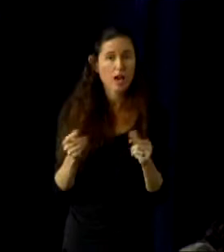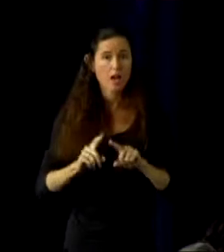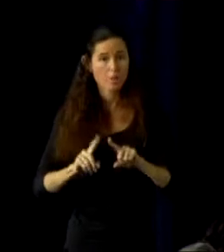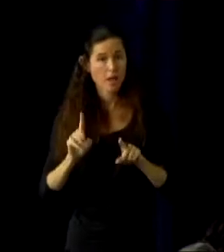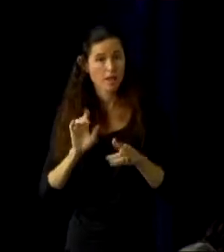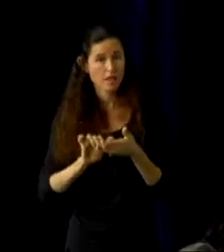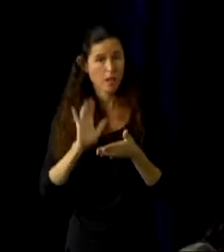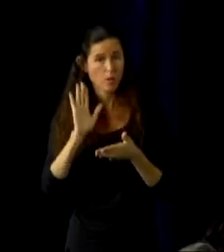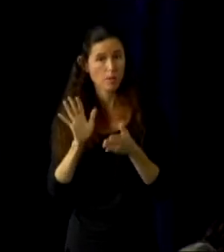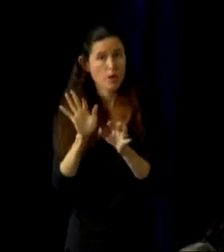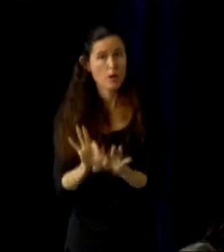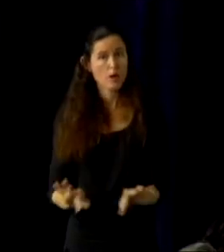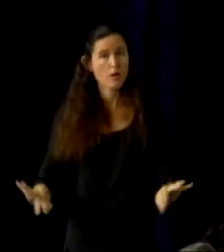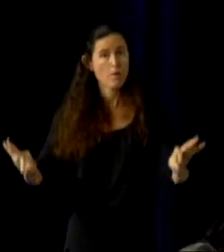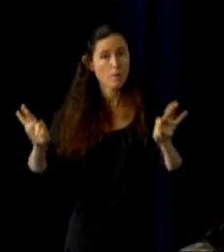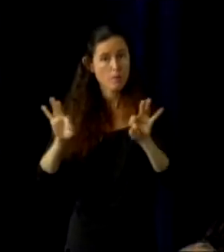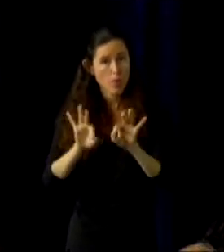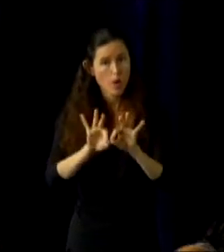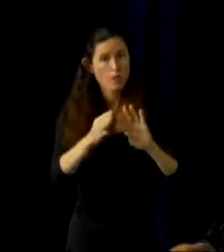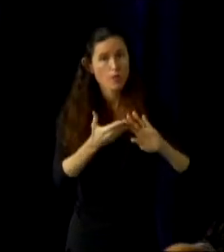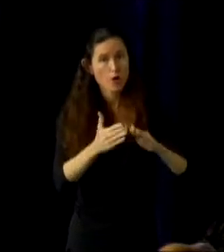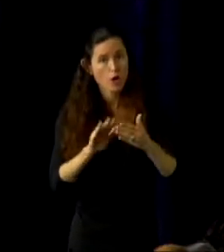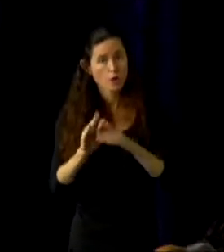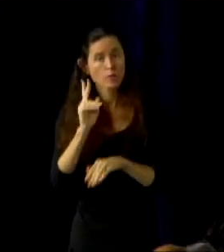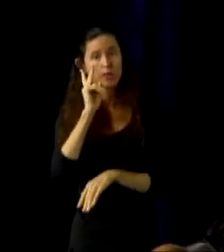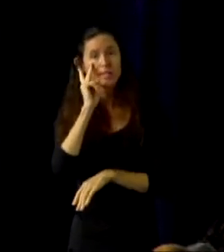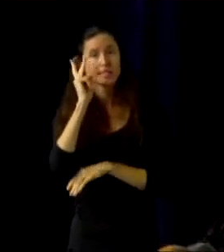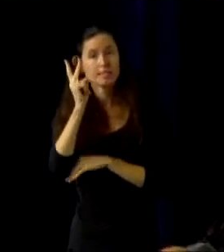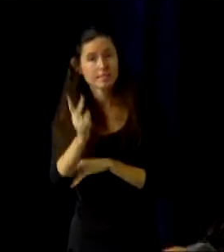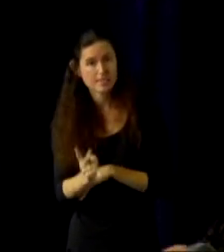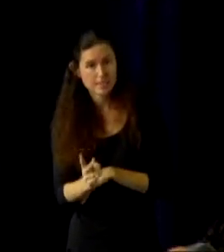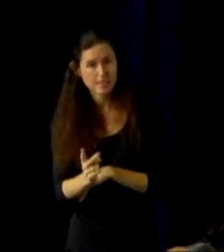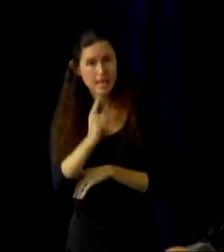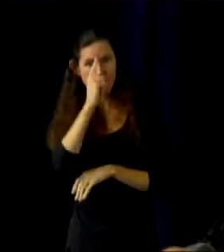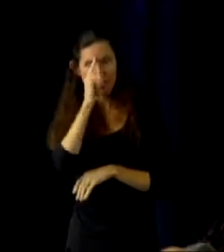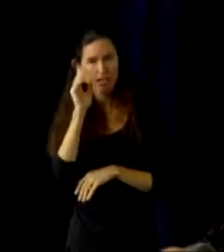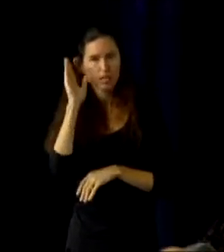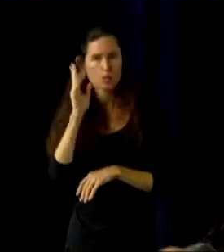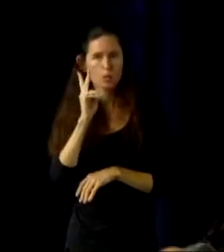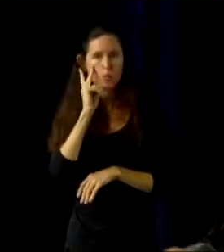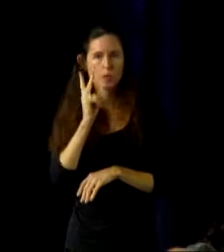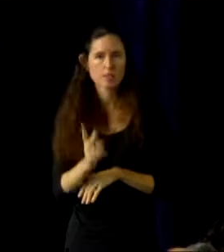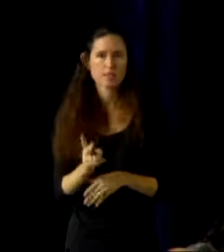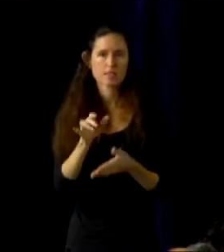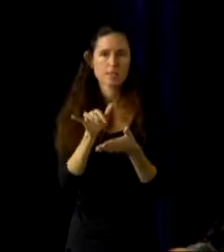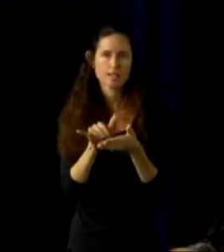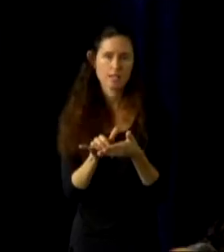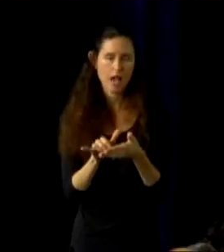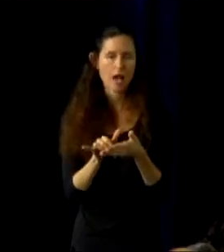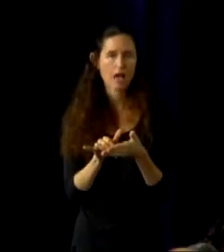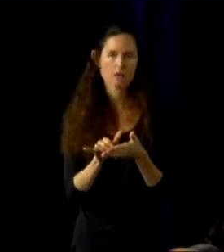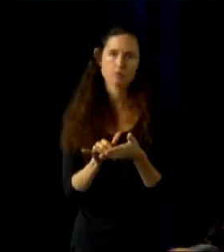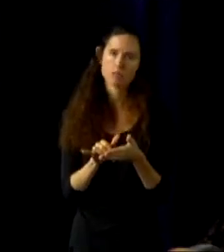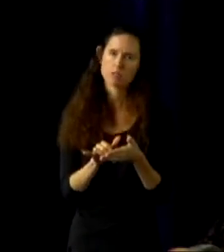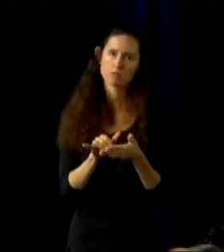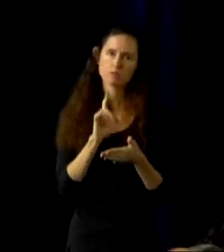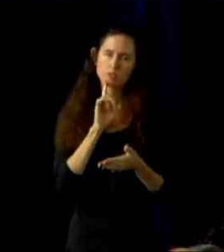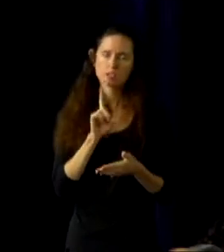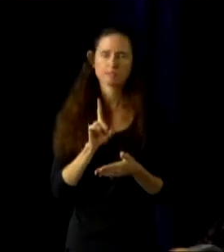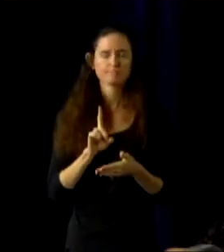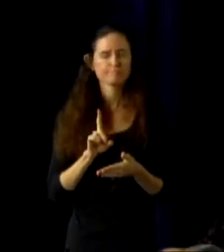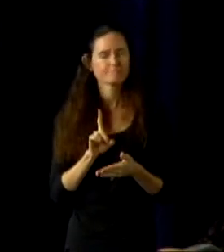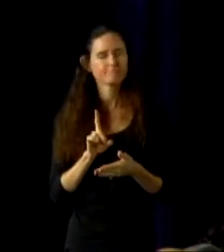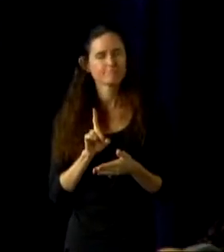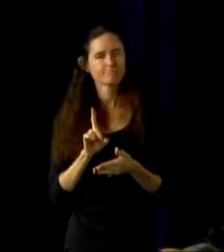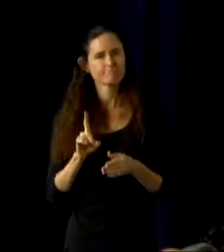be important for our community to see of how we're doing it, I think you're going to see that there's absolutely going to be some of the most personally rewarding